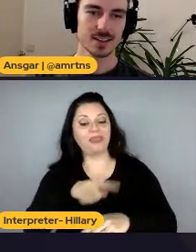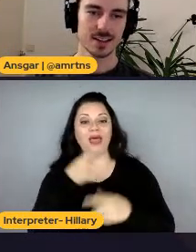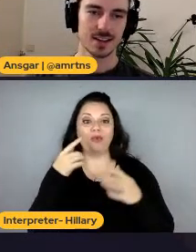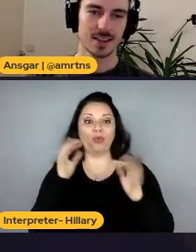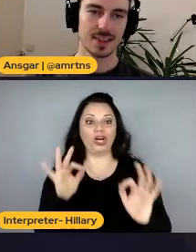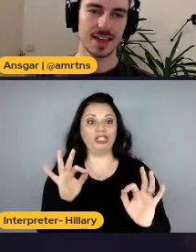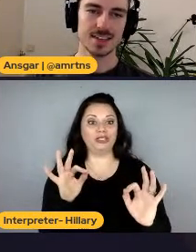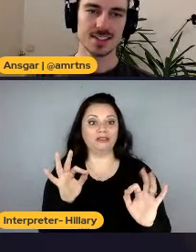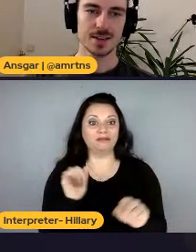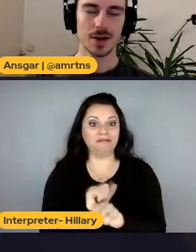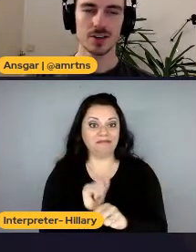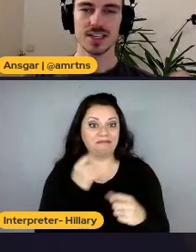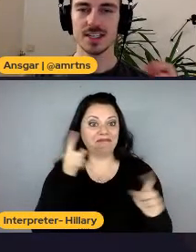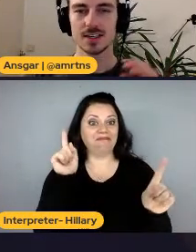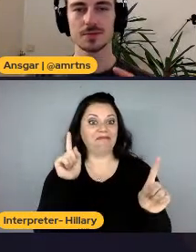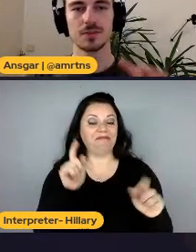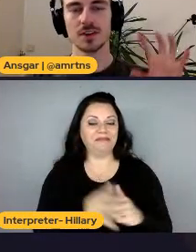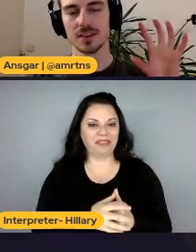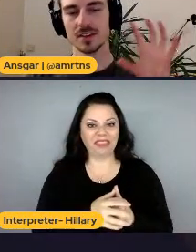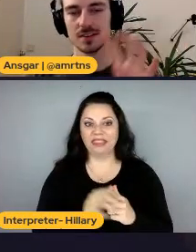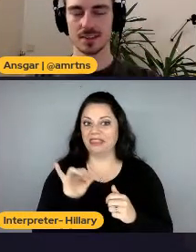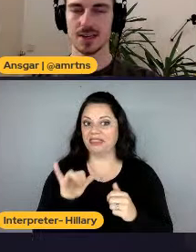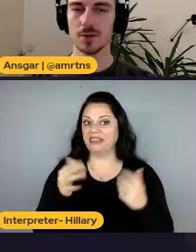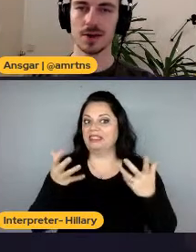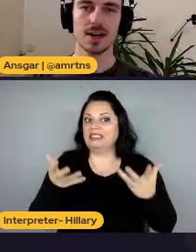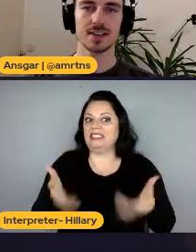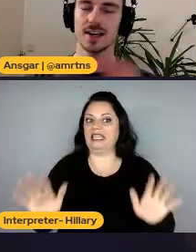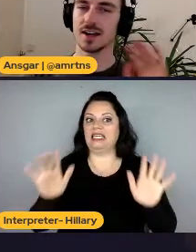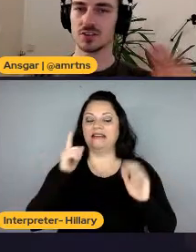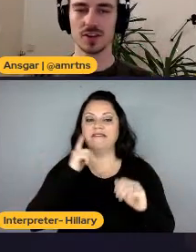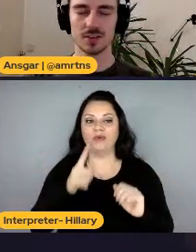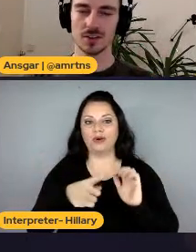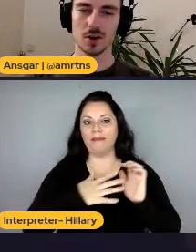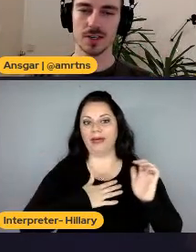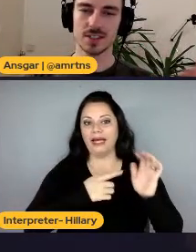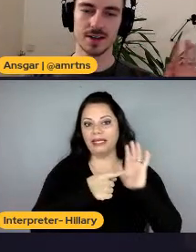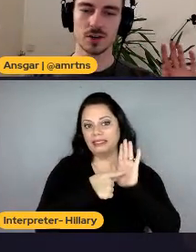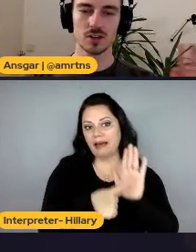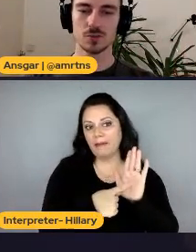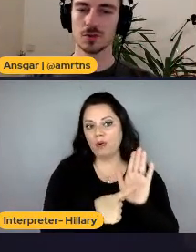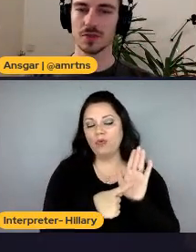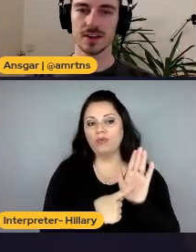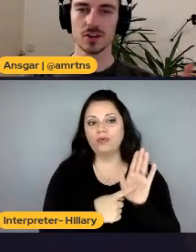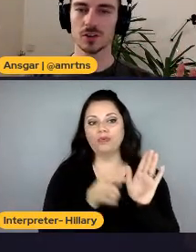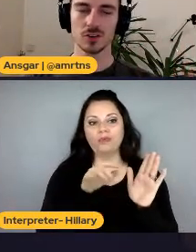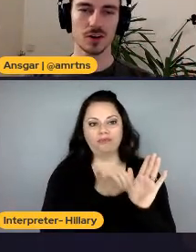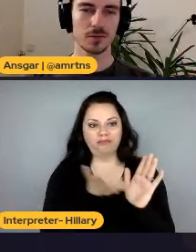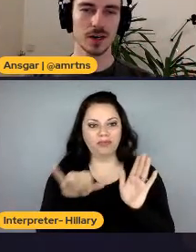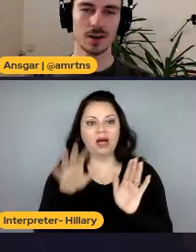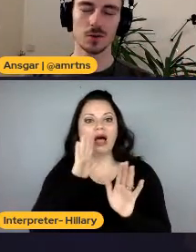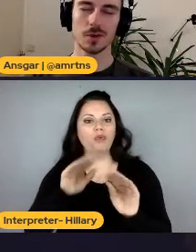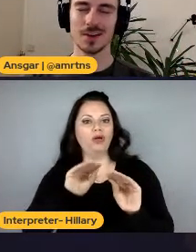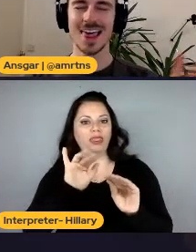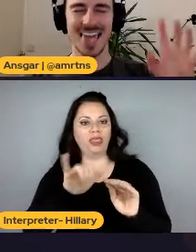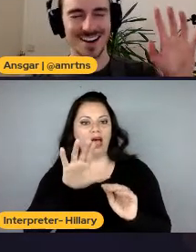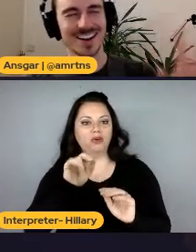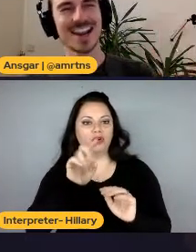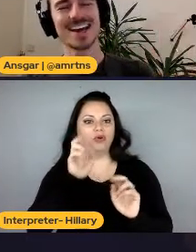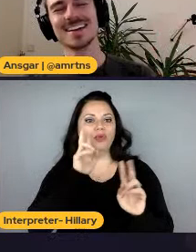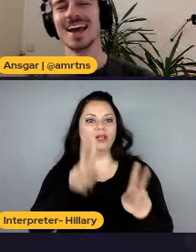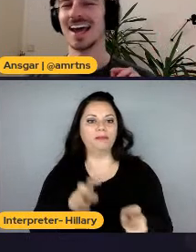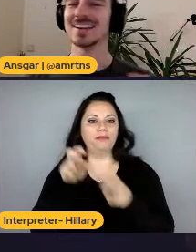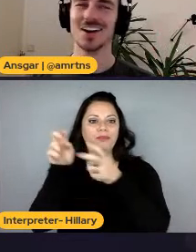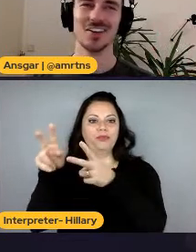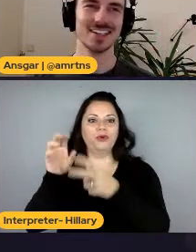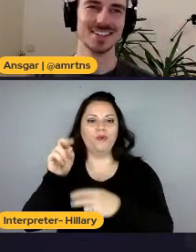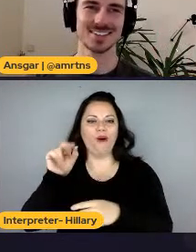and that's about it for the demo part. As always, I'm going to put that code